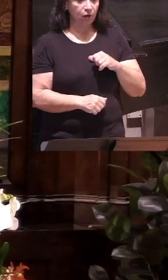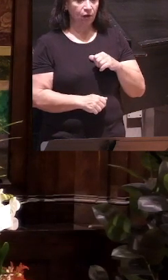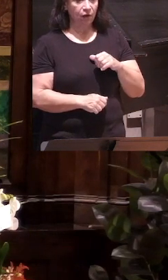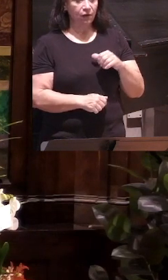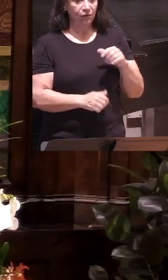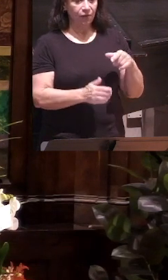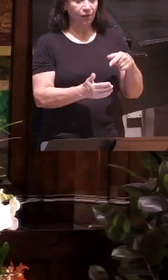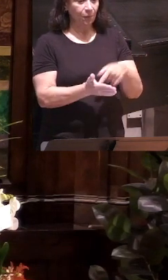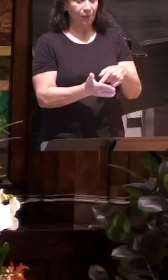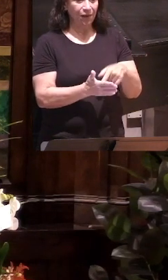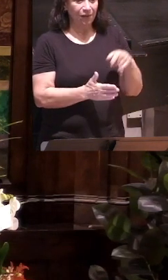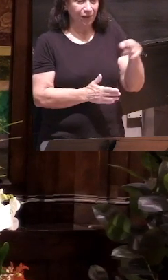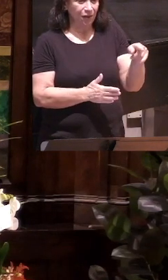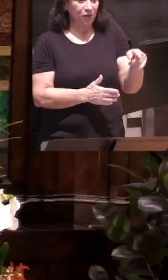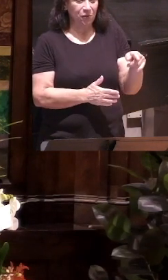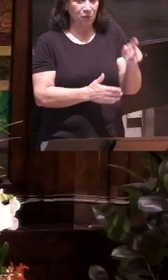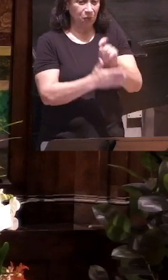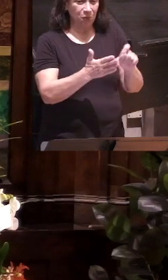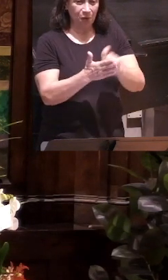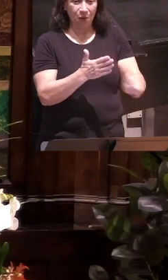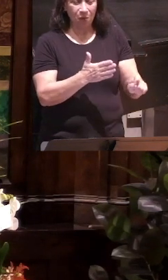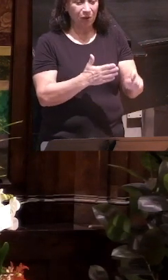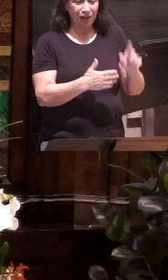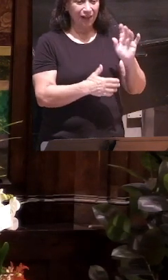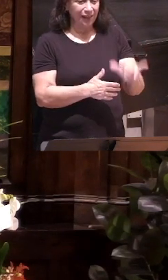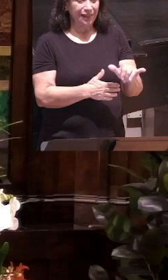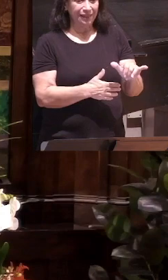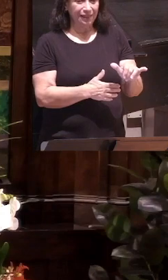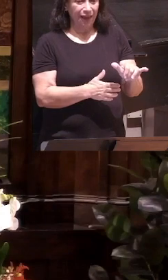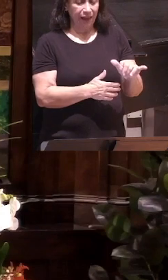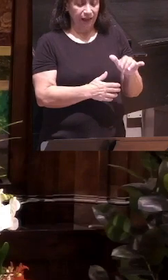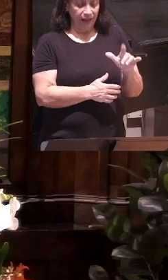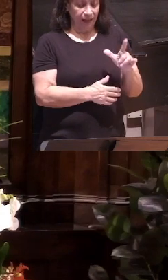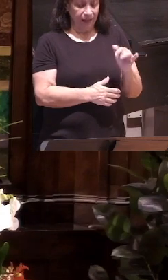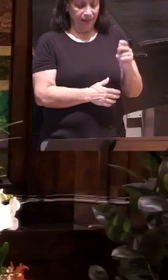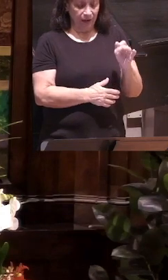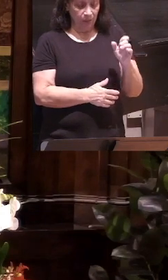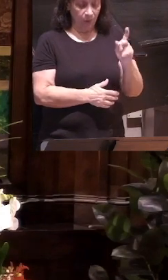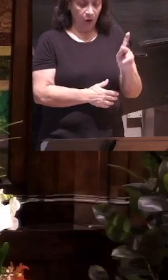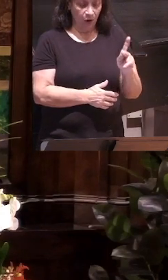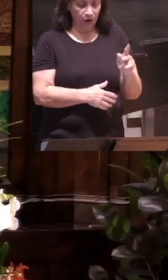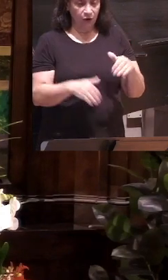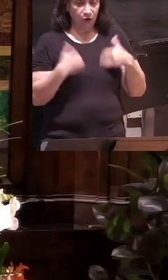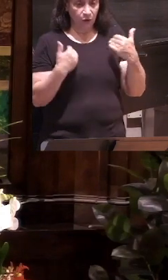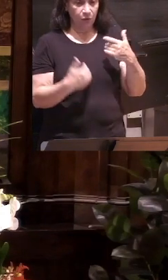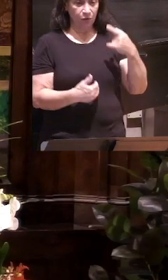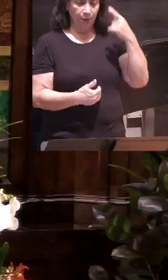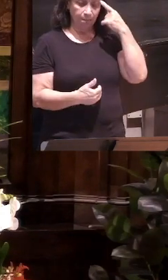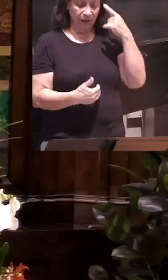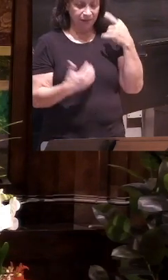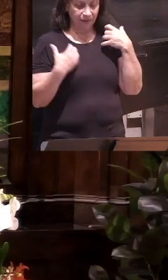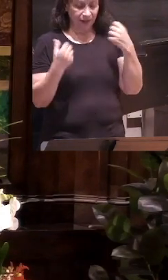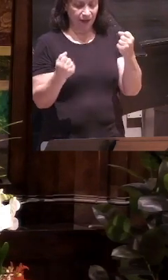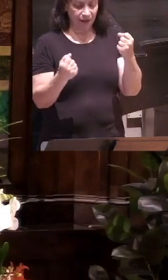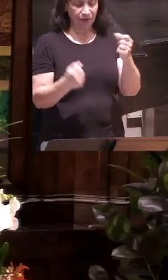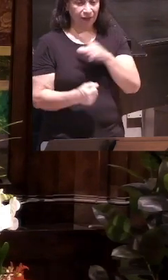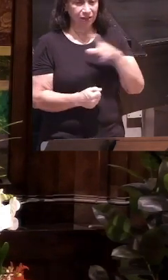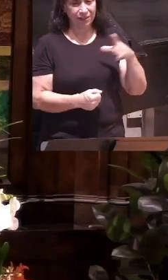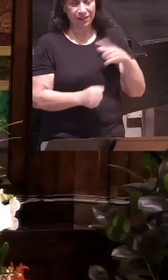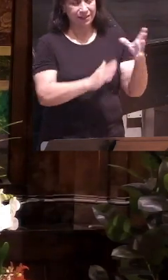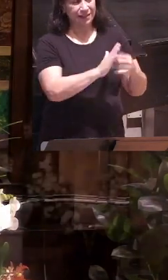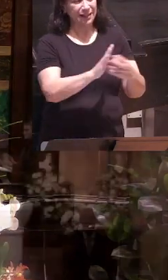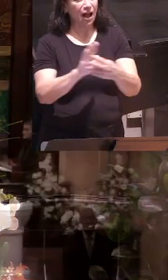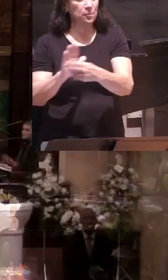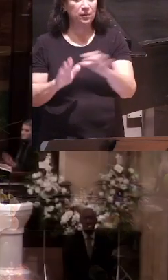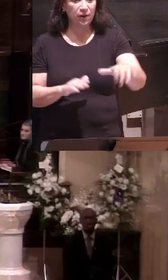wrote, landmark youth mental health legislation that is being copied by states all